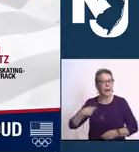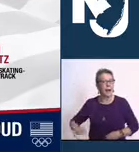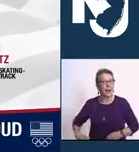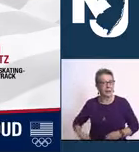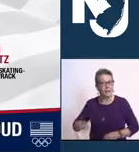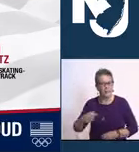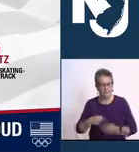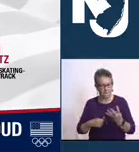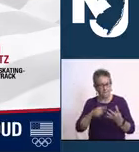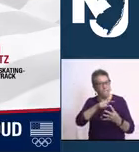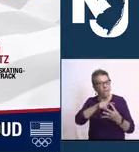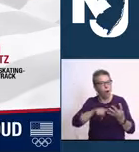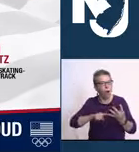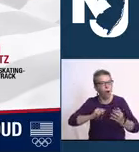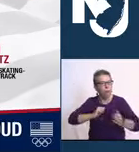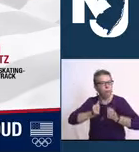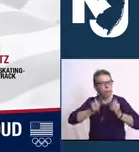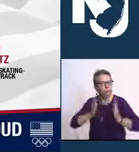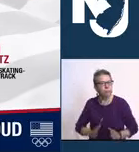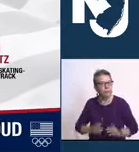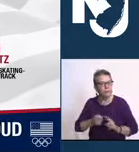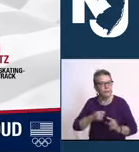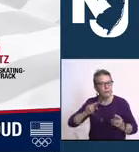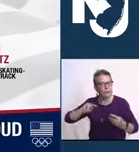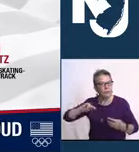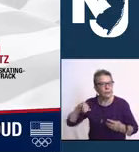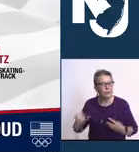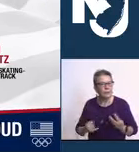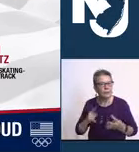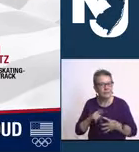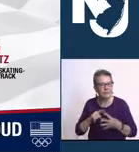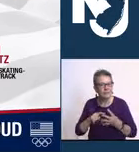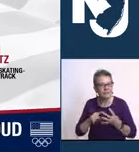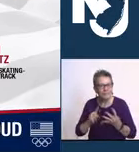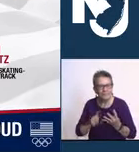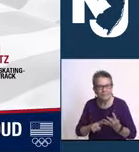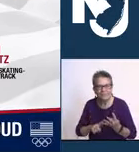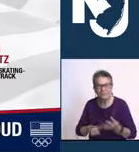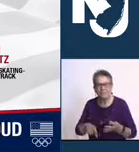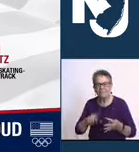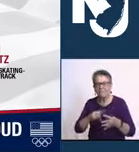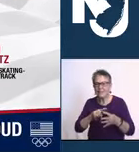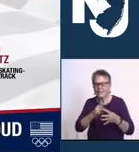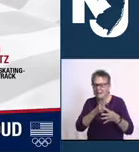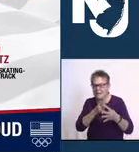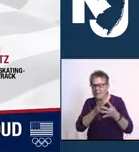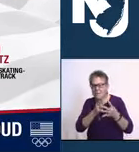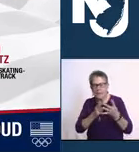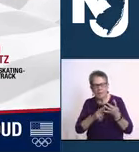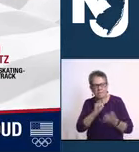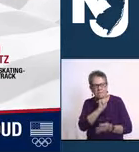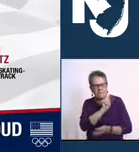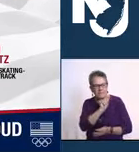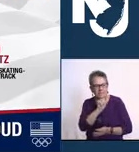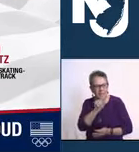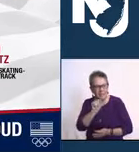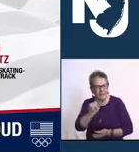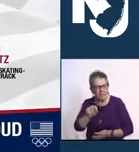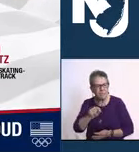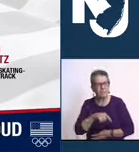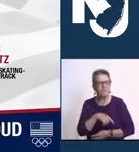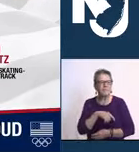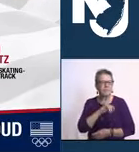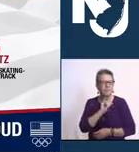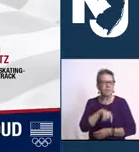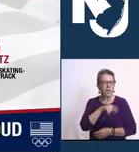right across the river from me, Fairhaven in Monmouth County. Next up, Basking Ridge's Kenny Agostino, who will be found on the left